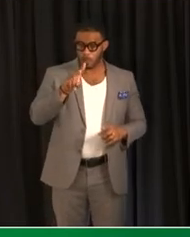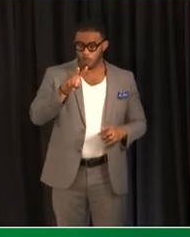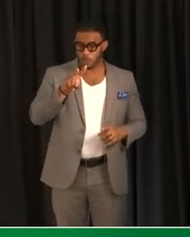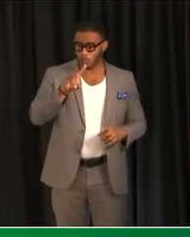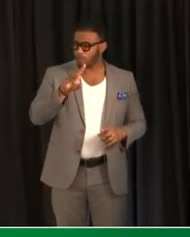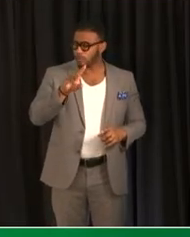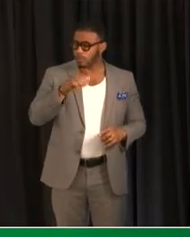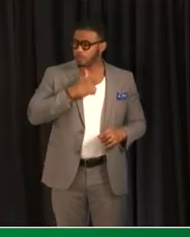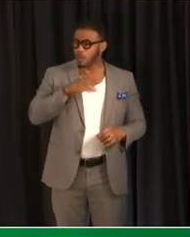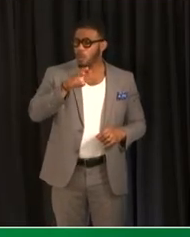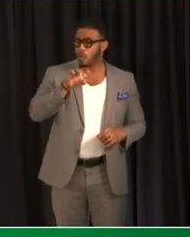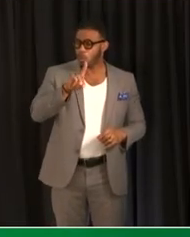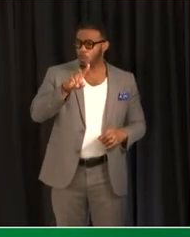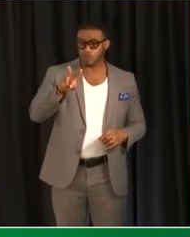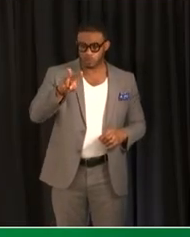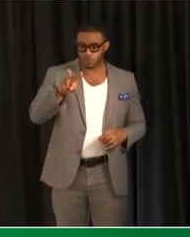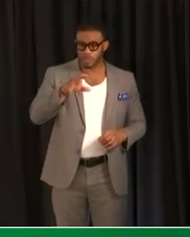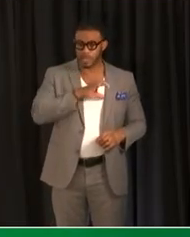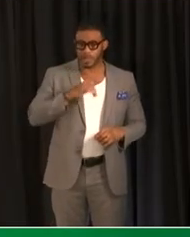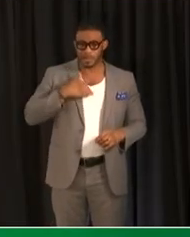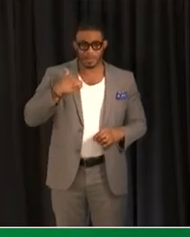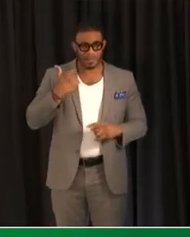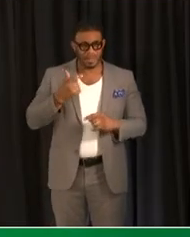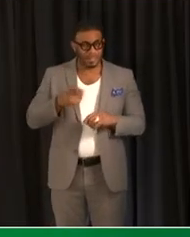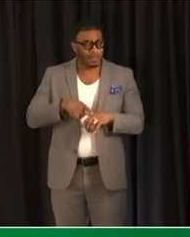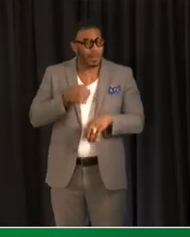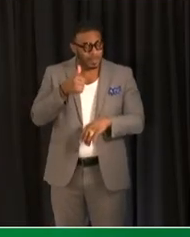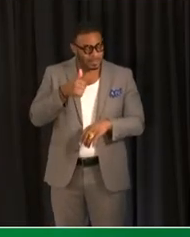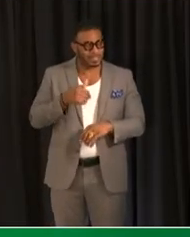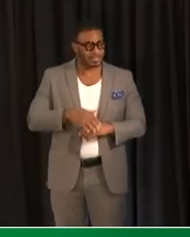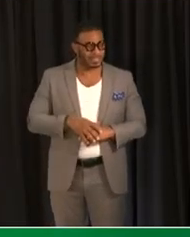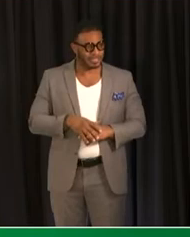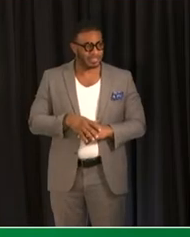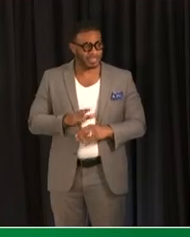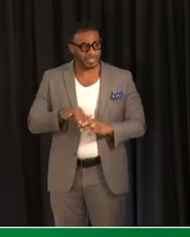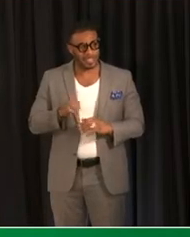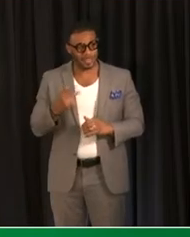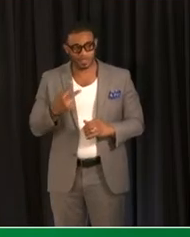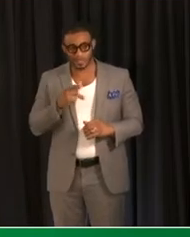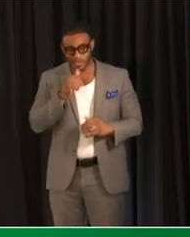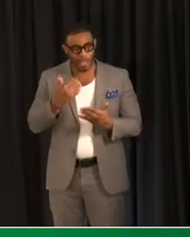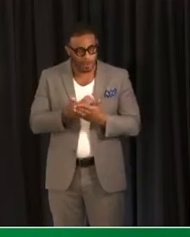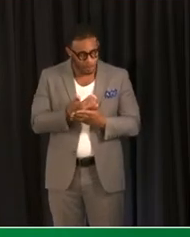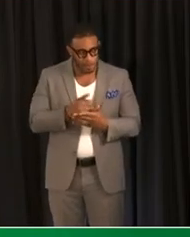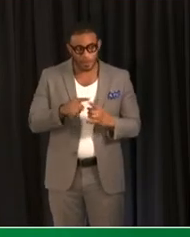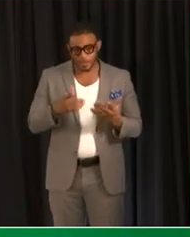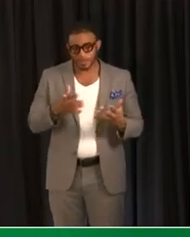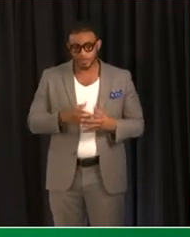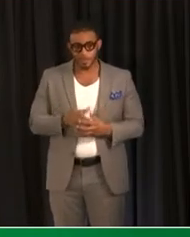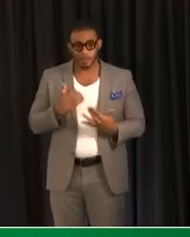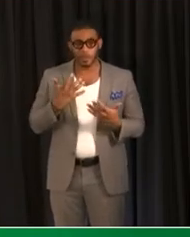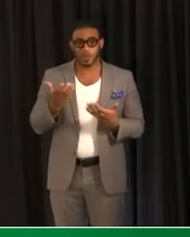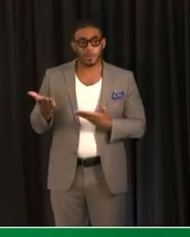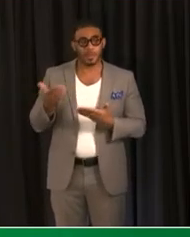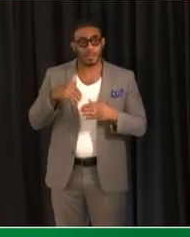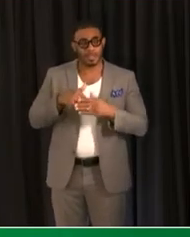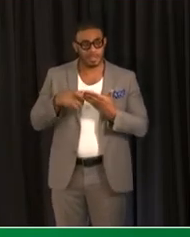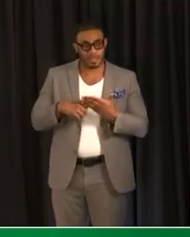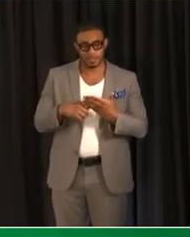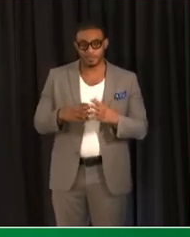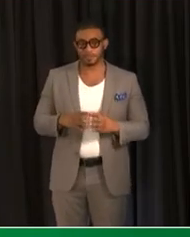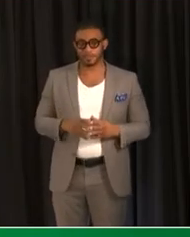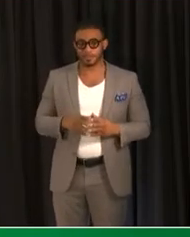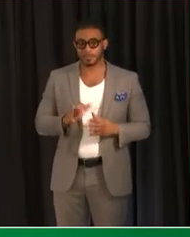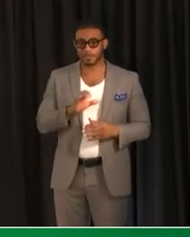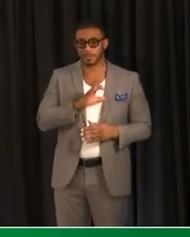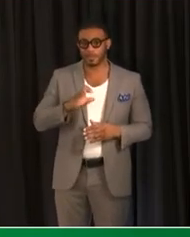Ward 2 and is the council member who's been with us a little bit longer than the other two. But we want to bring her into